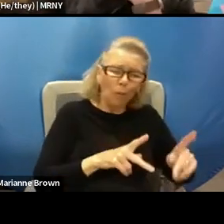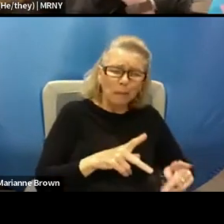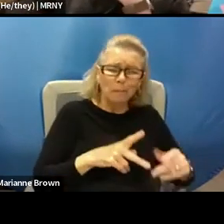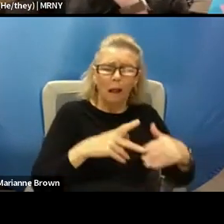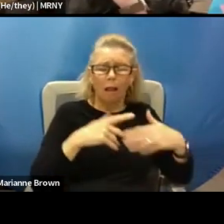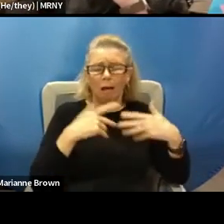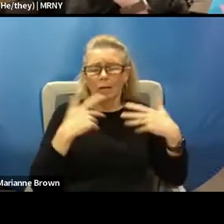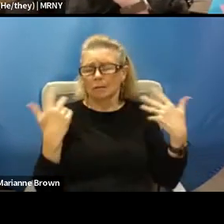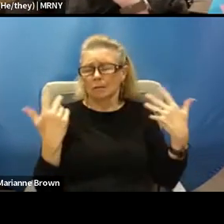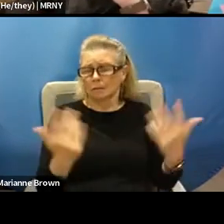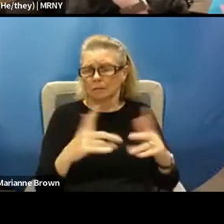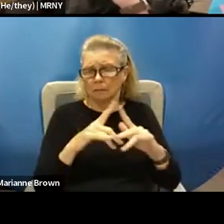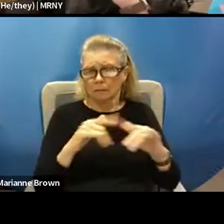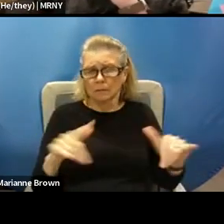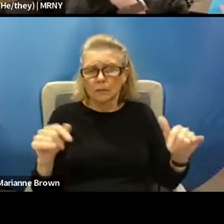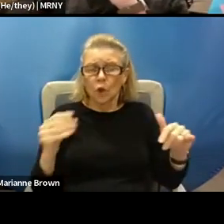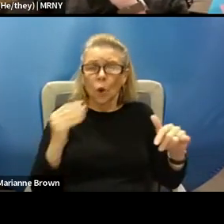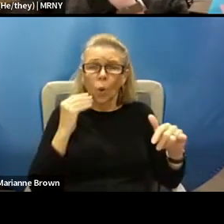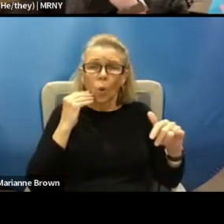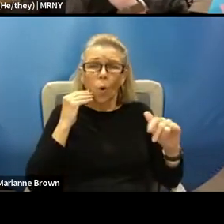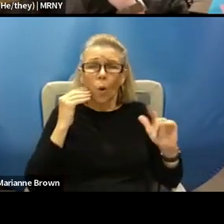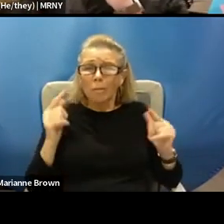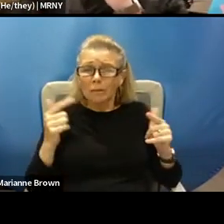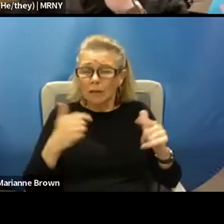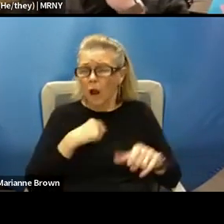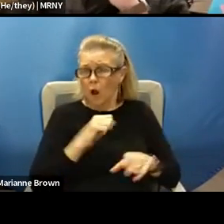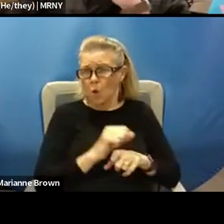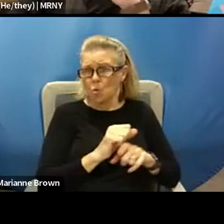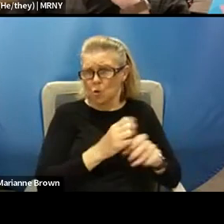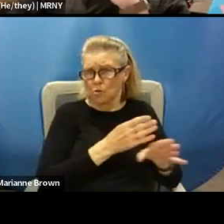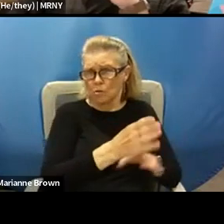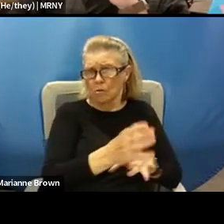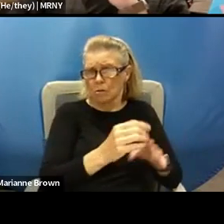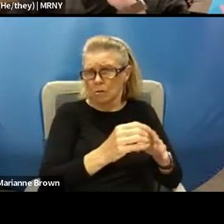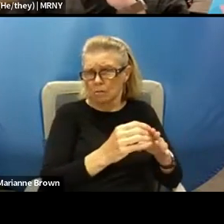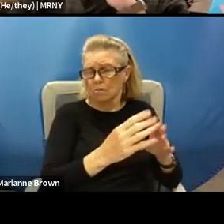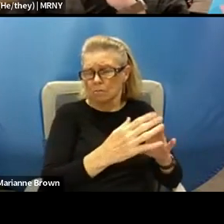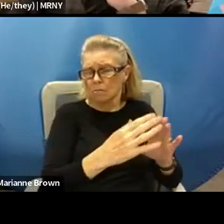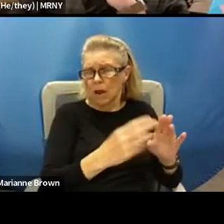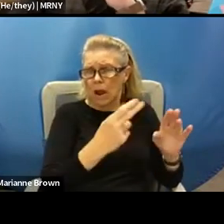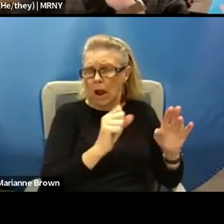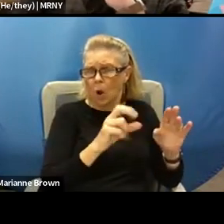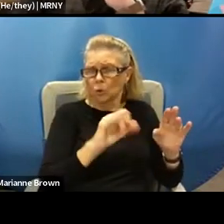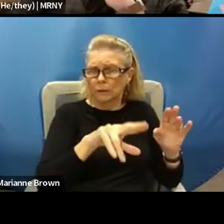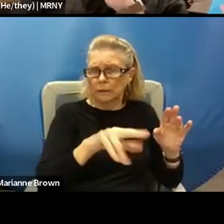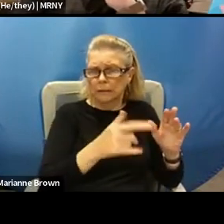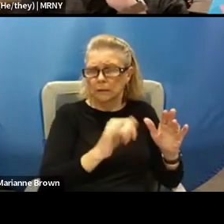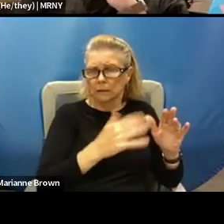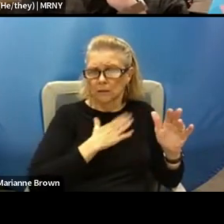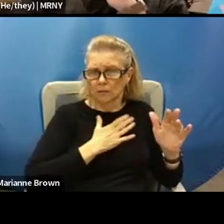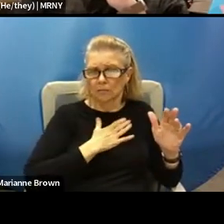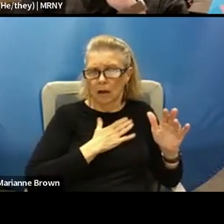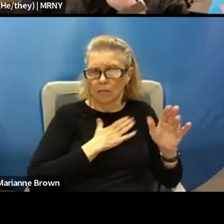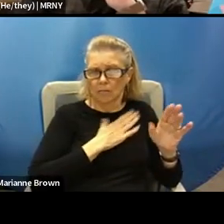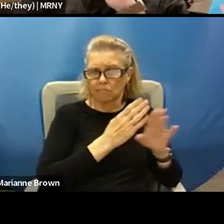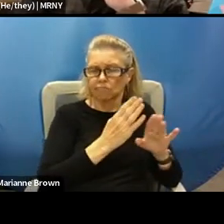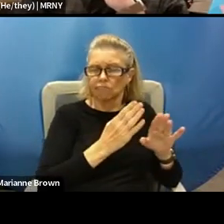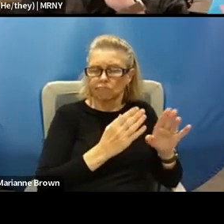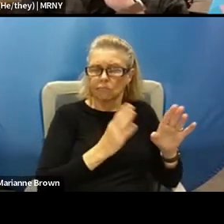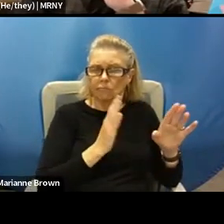So homelessness, and I work in homelessness. I work in housing. That's my, I get to fight